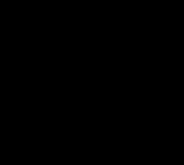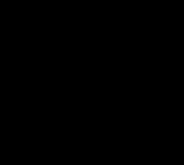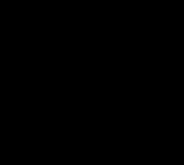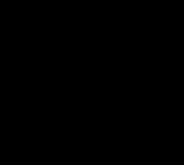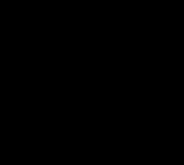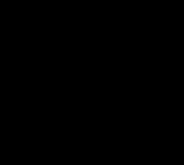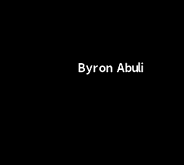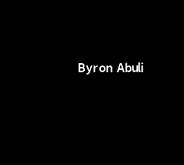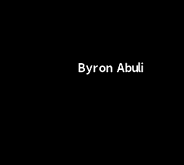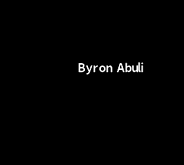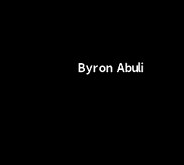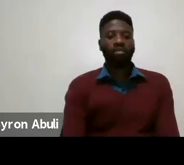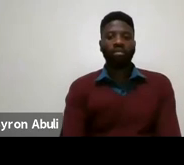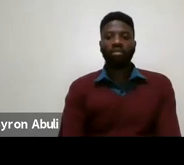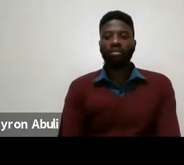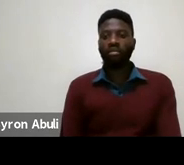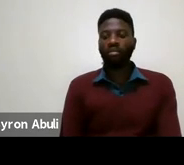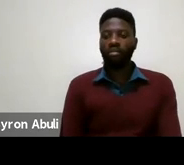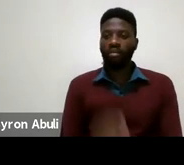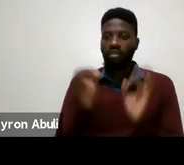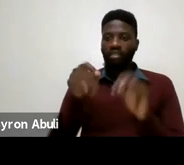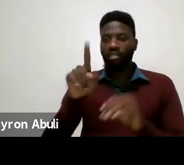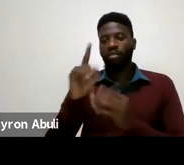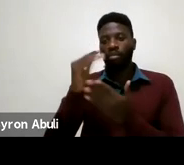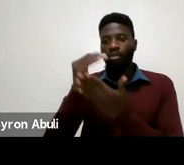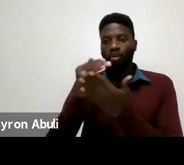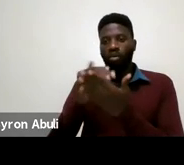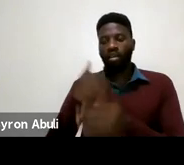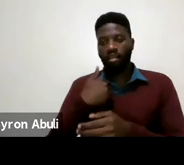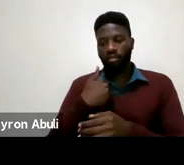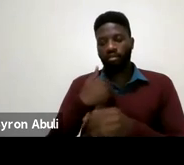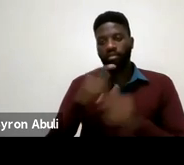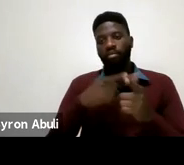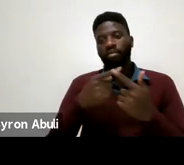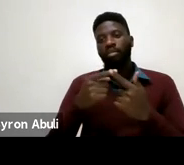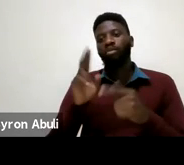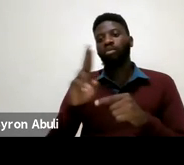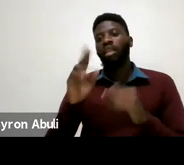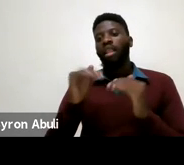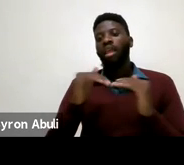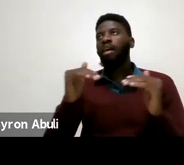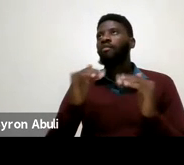let's use the levels of esteem. You say